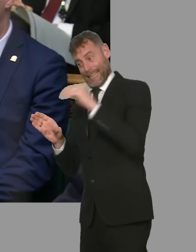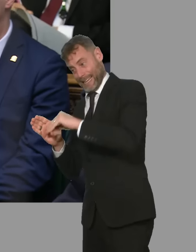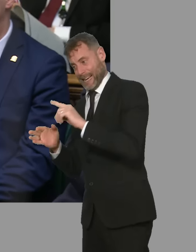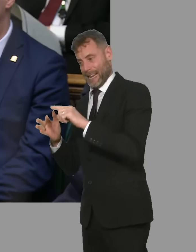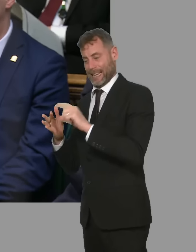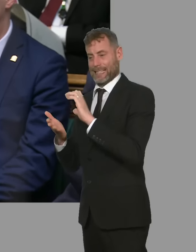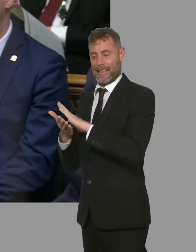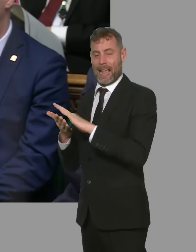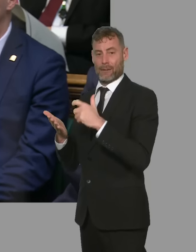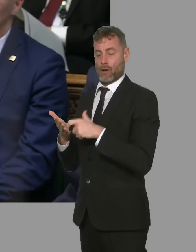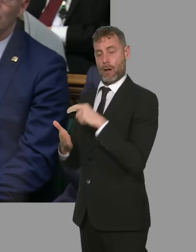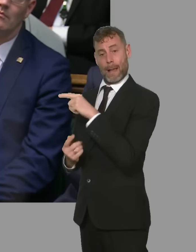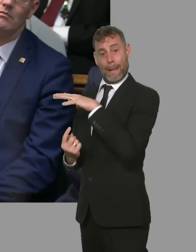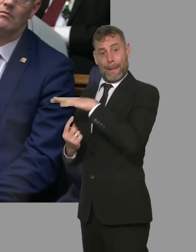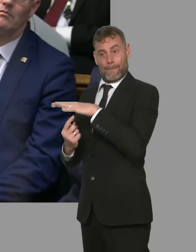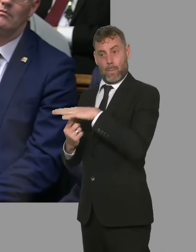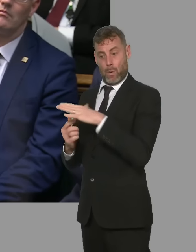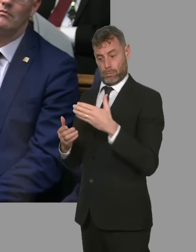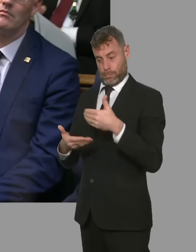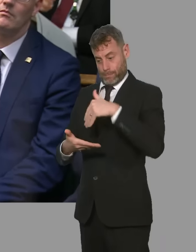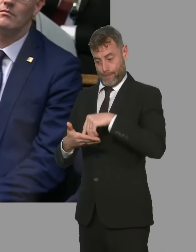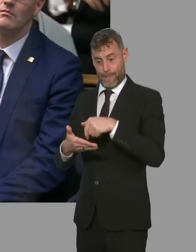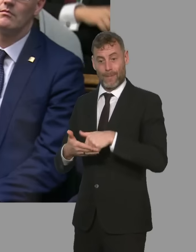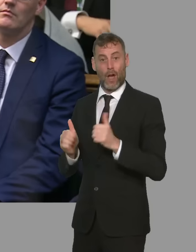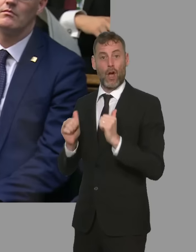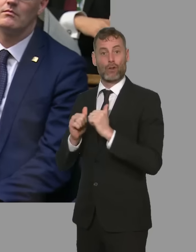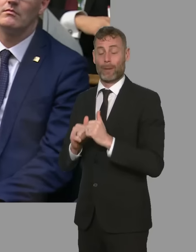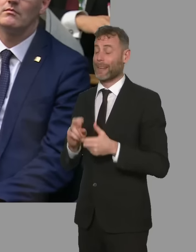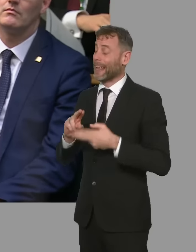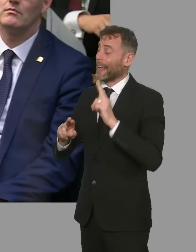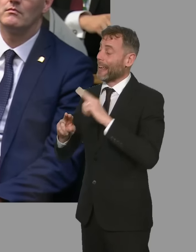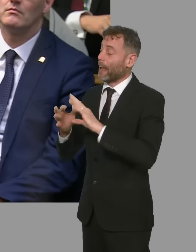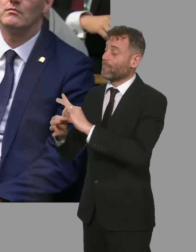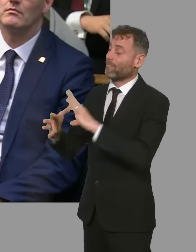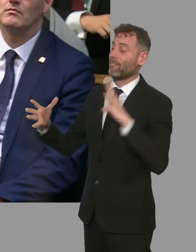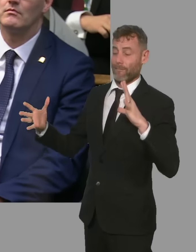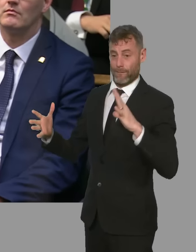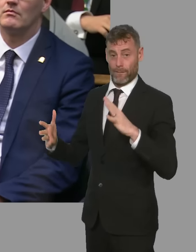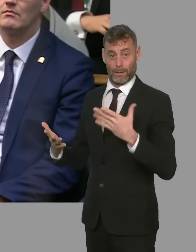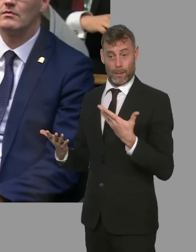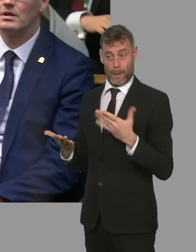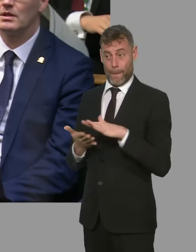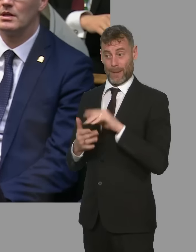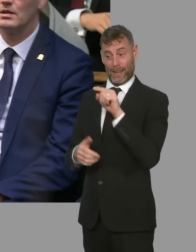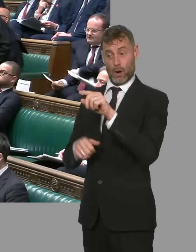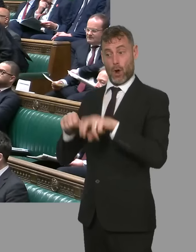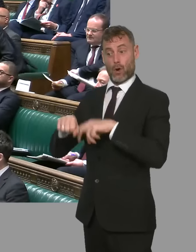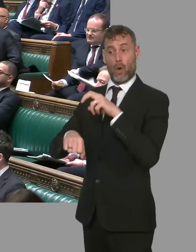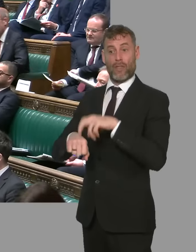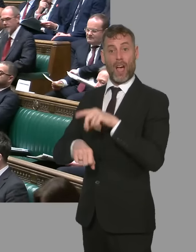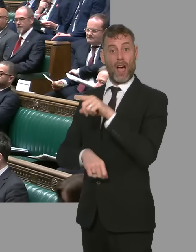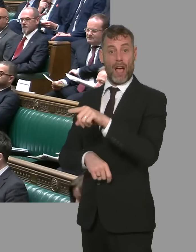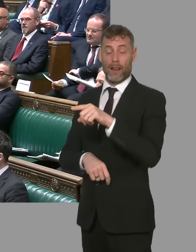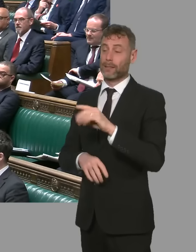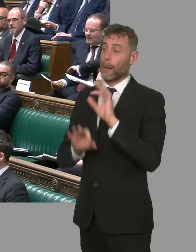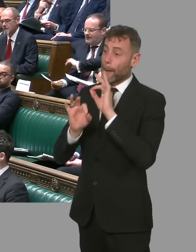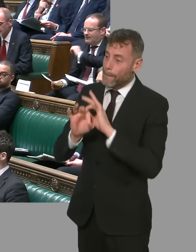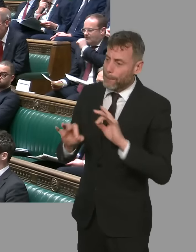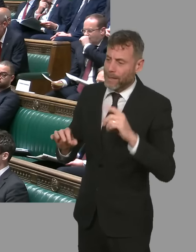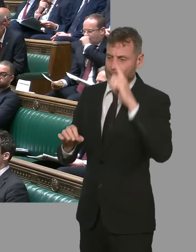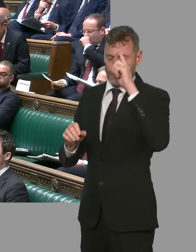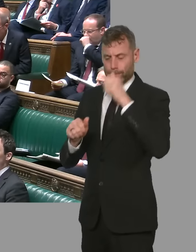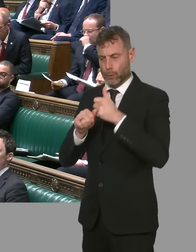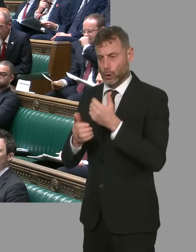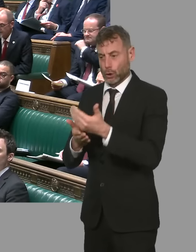wholly compromise the peace in Northern Ireland for short-lived, ill-judged political gain? So, State. Well, I